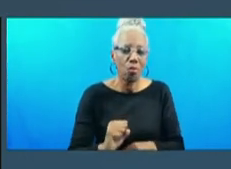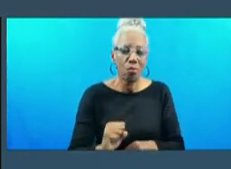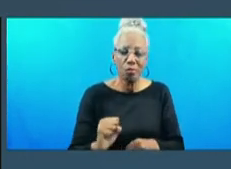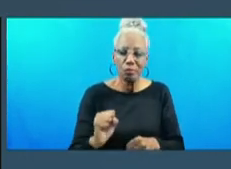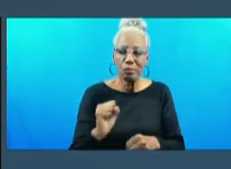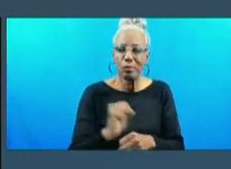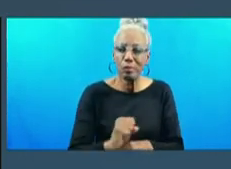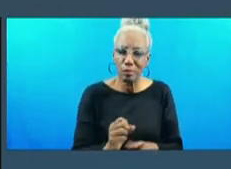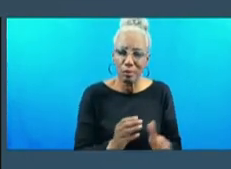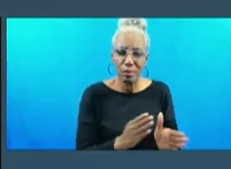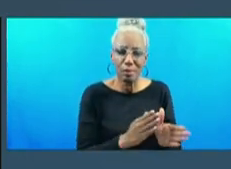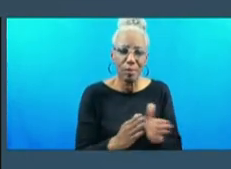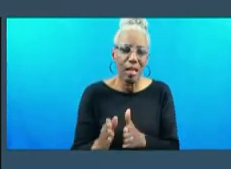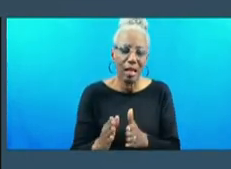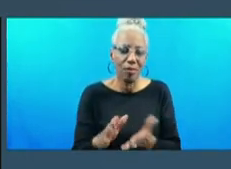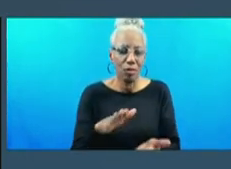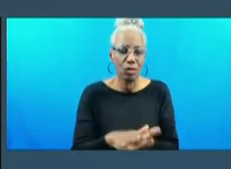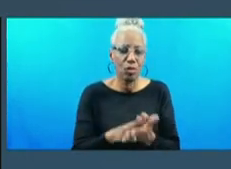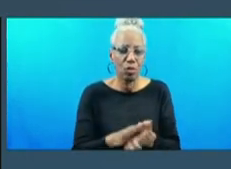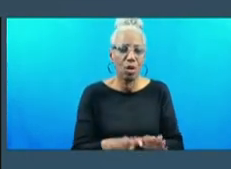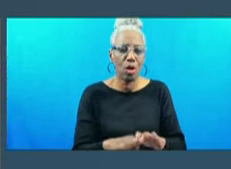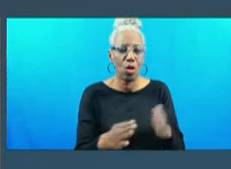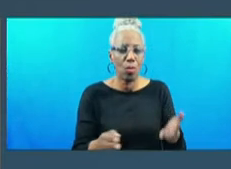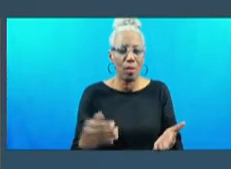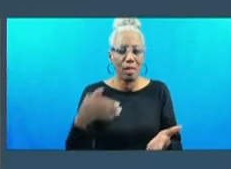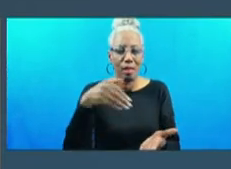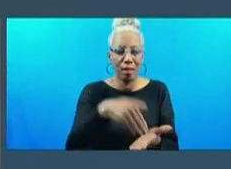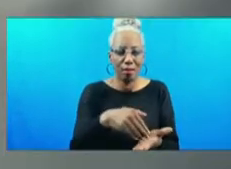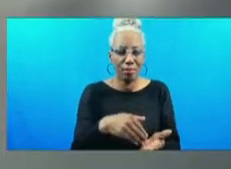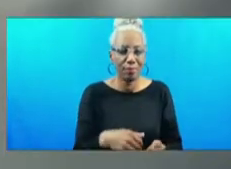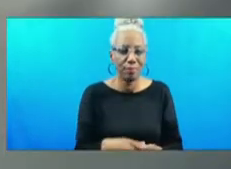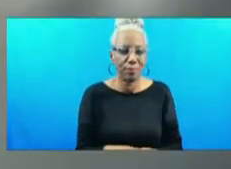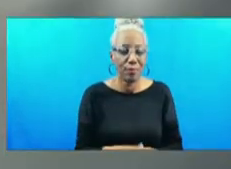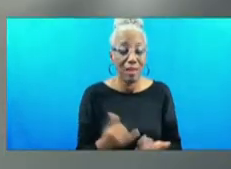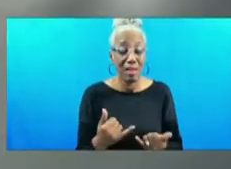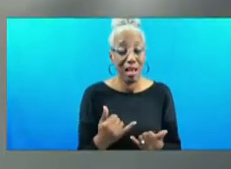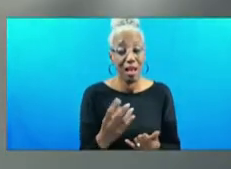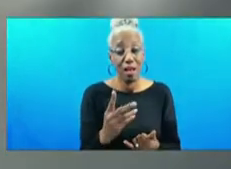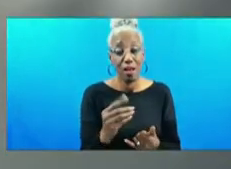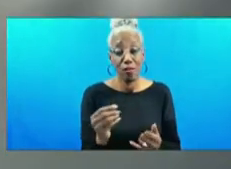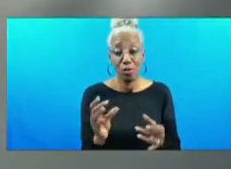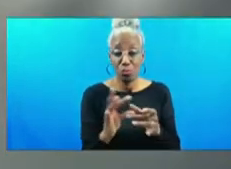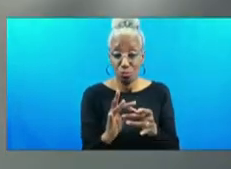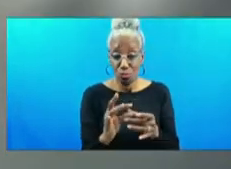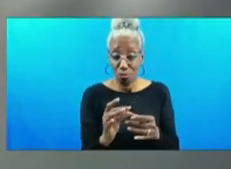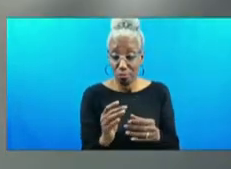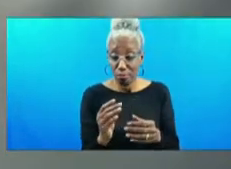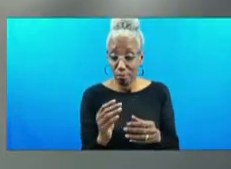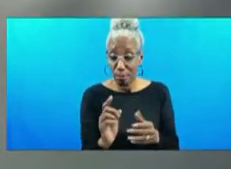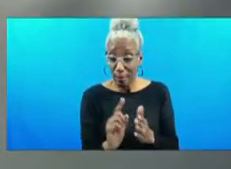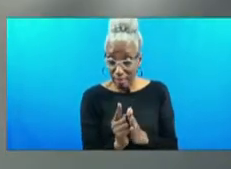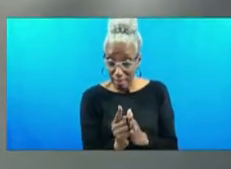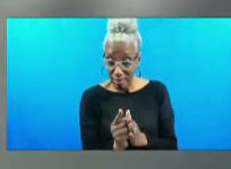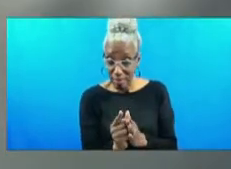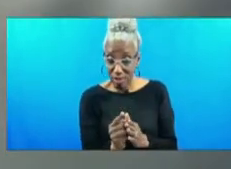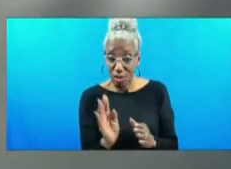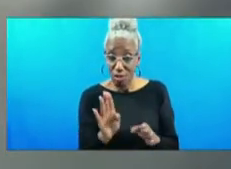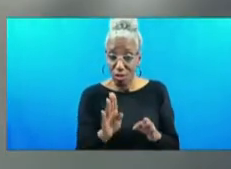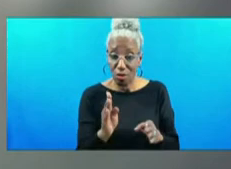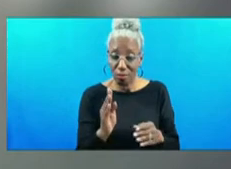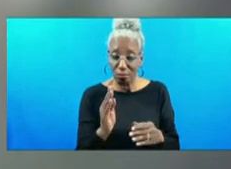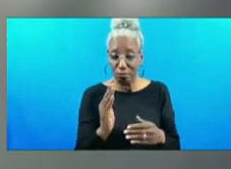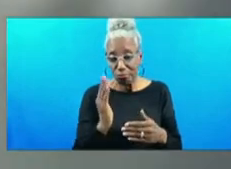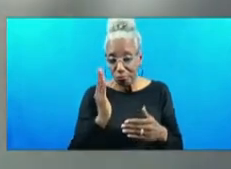reopening. I wanted to give you a few minutes for closing comments and for you to kind of just